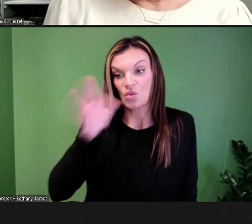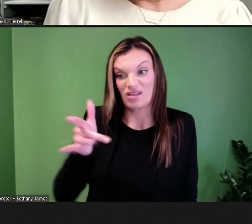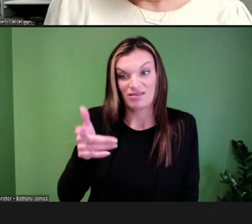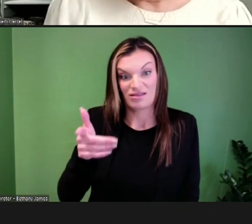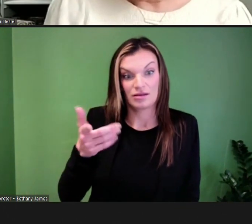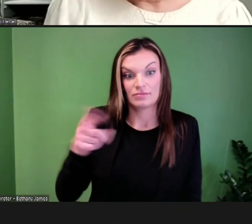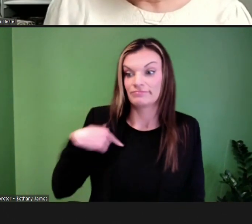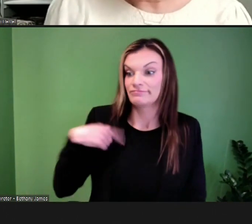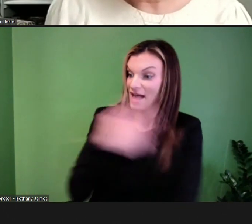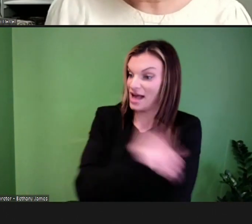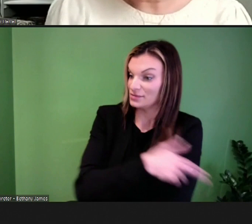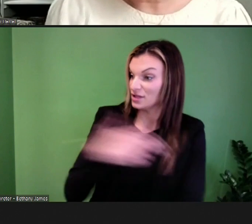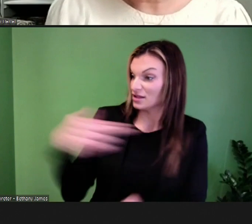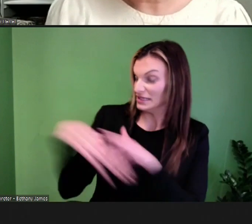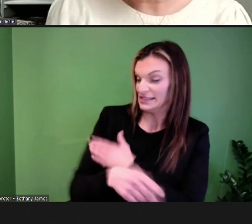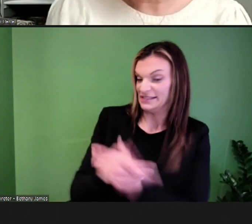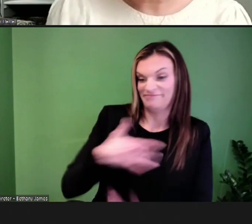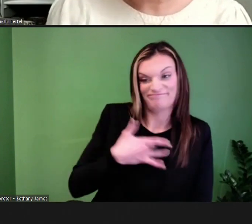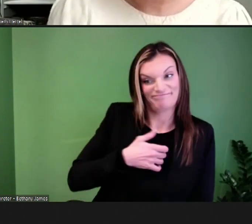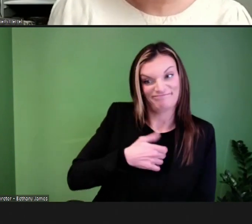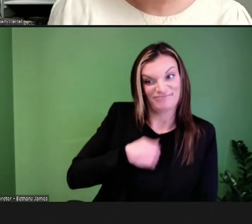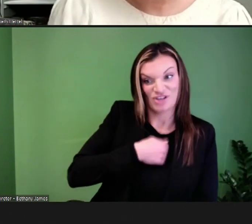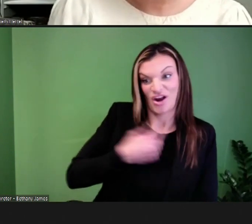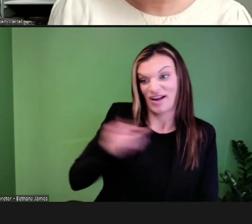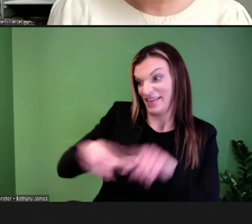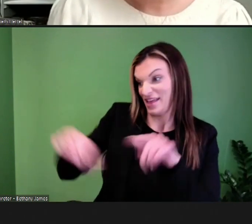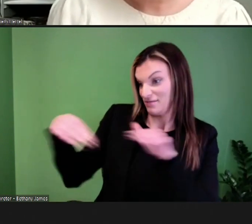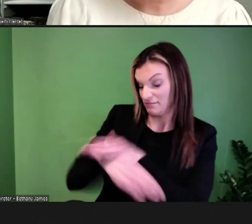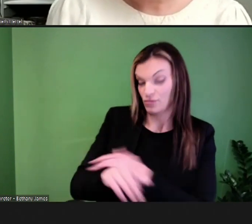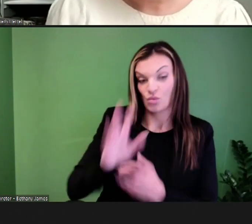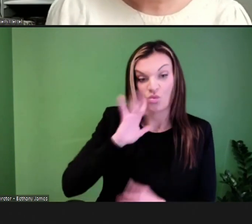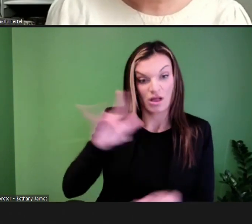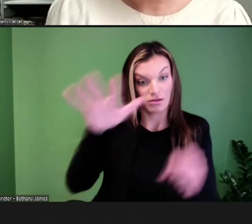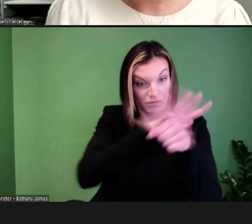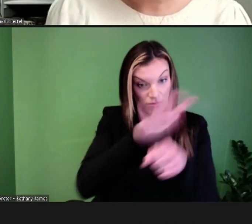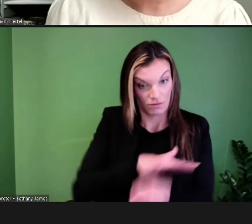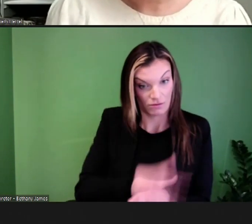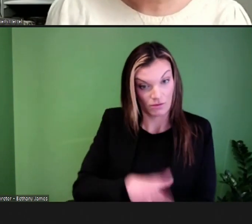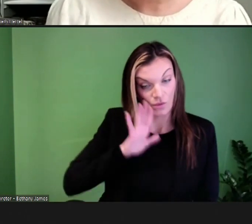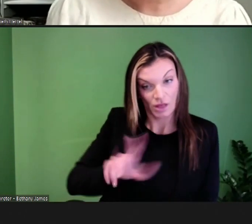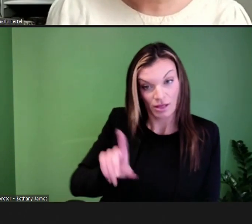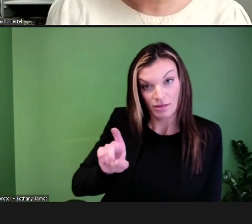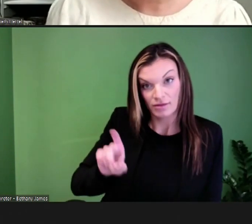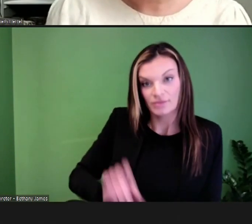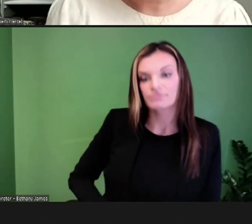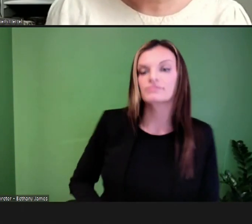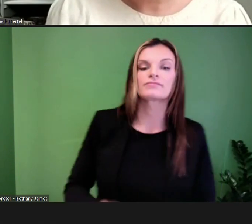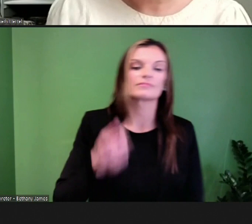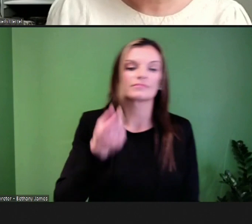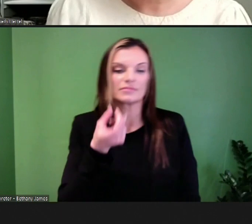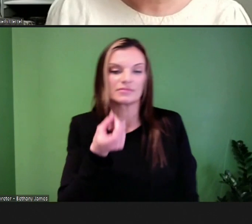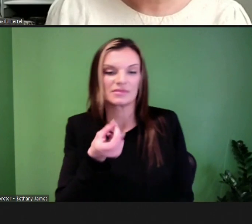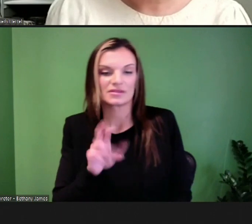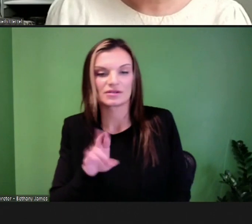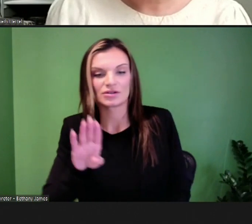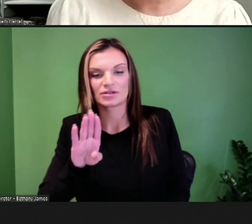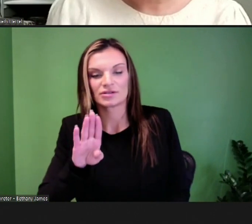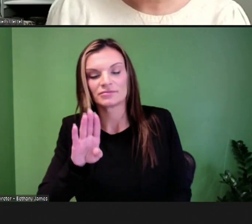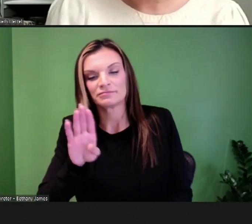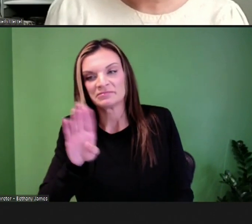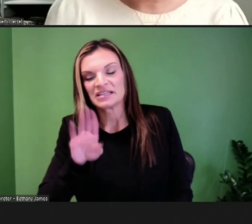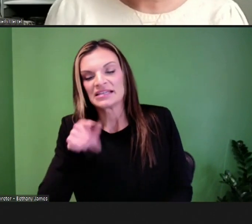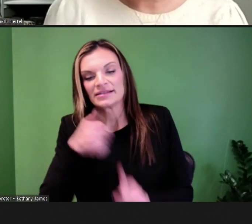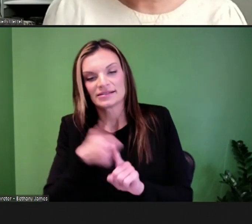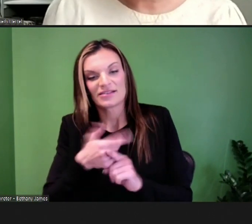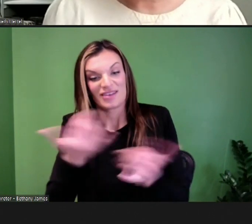away? Dr. Bagdasarian, could you address that? I'll say we're working with our hospital partners very